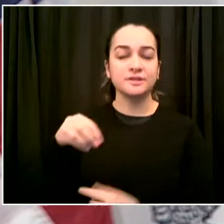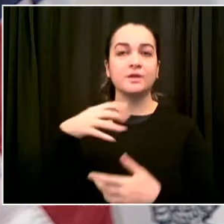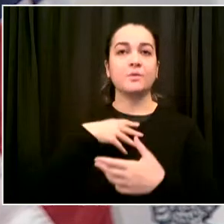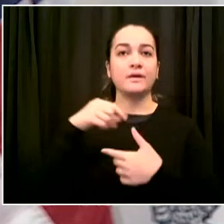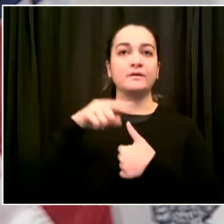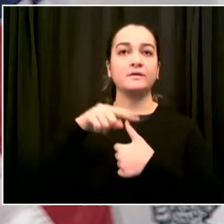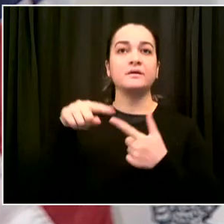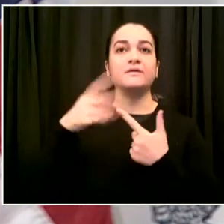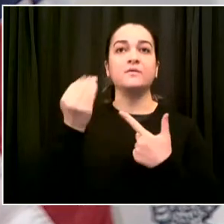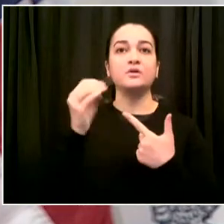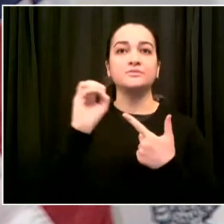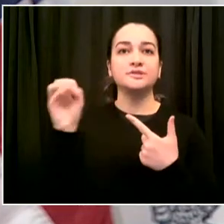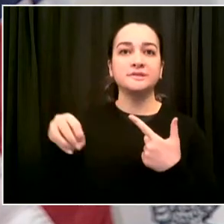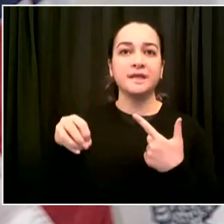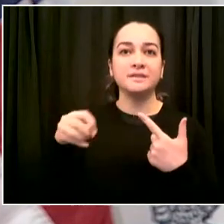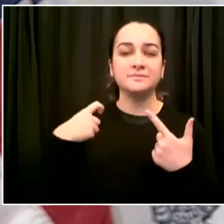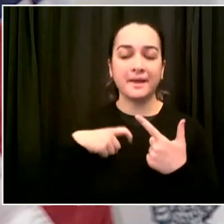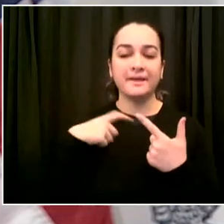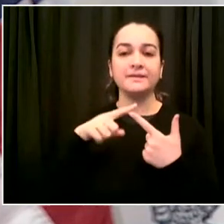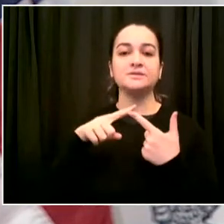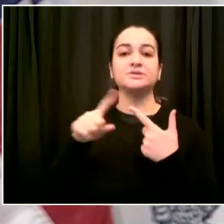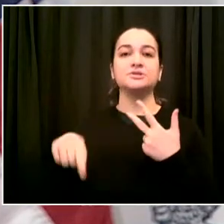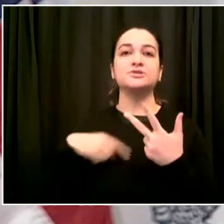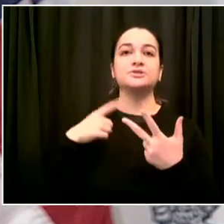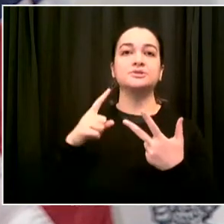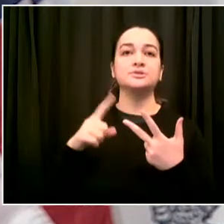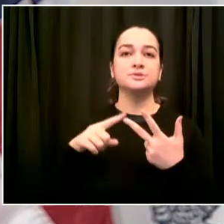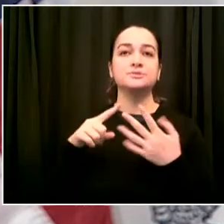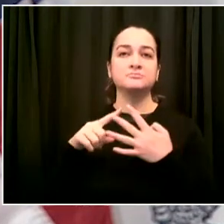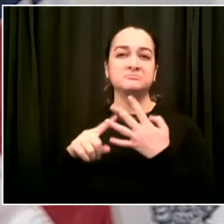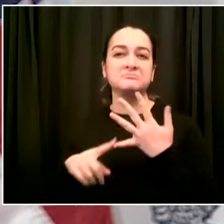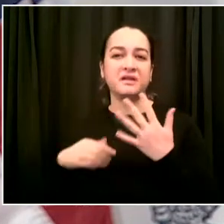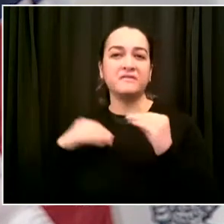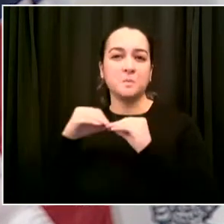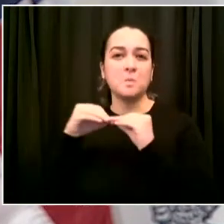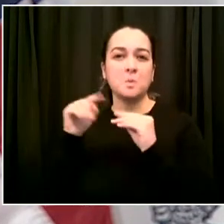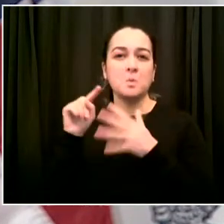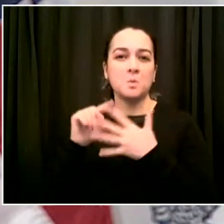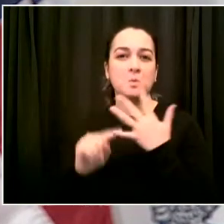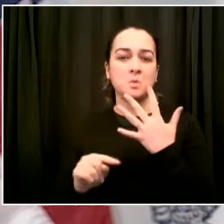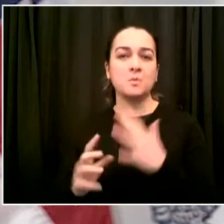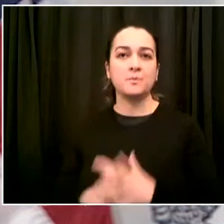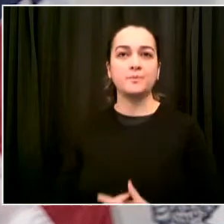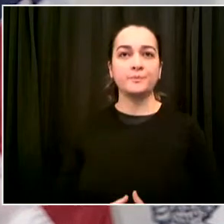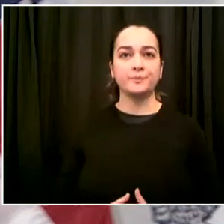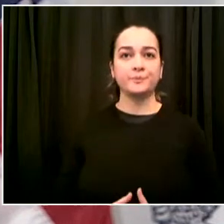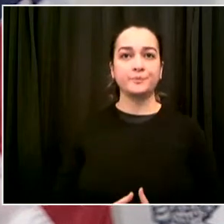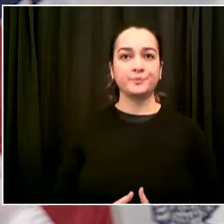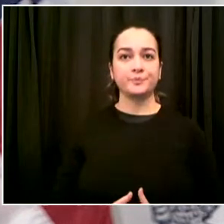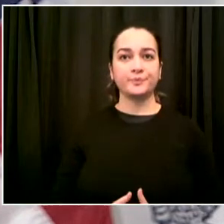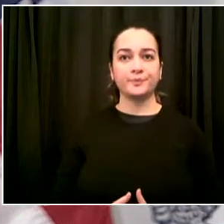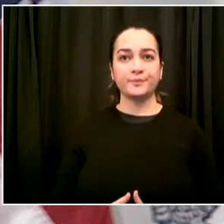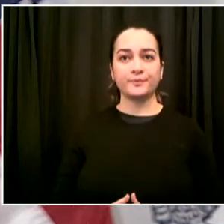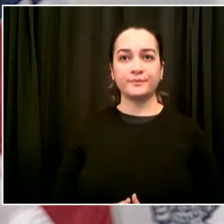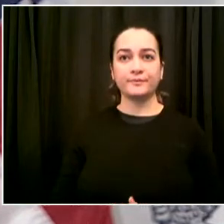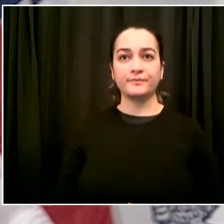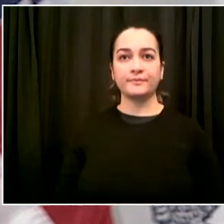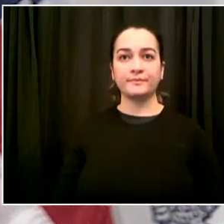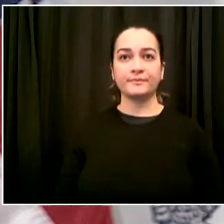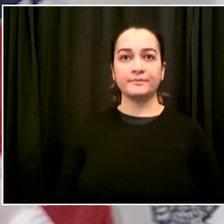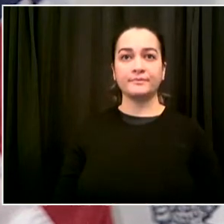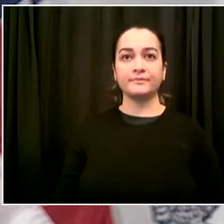age. When you do the category 18 to 64 years old and then separate category 65 years and up,